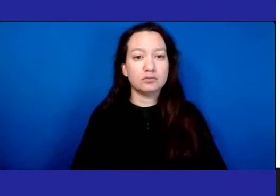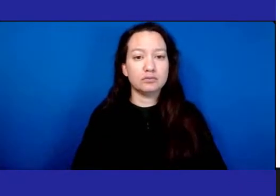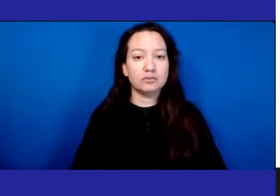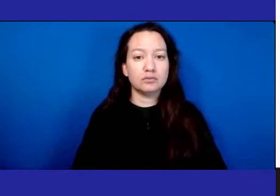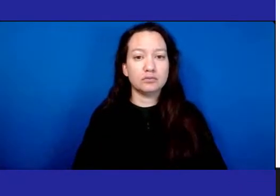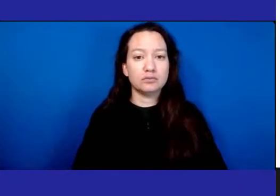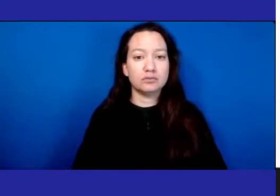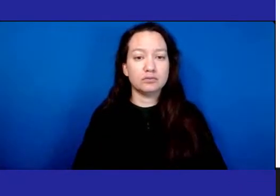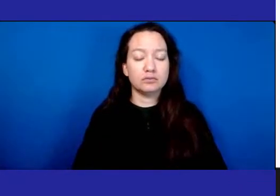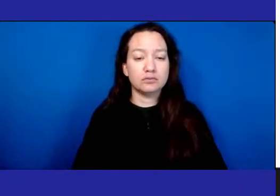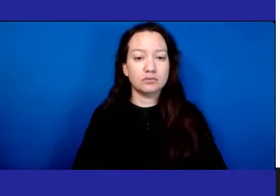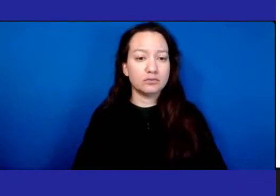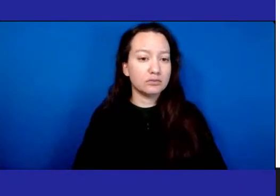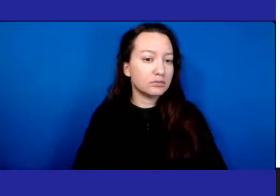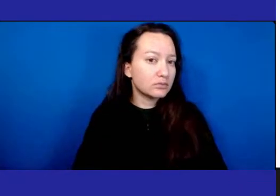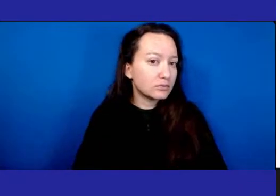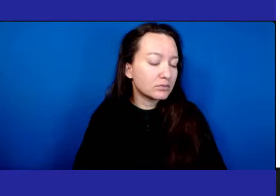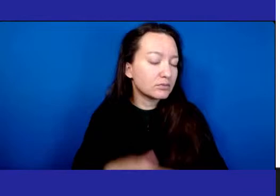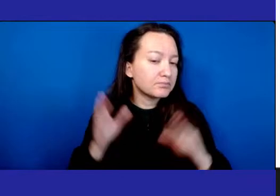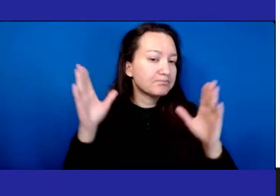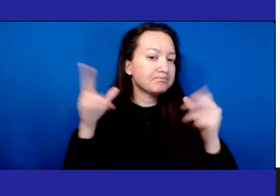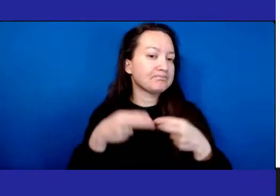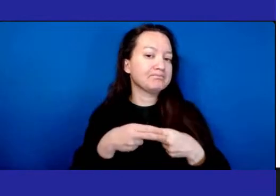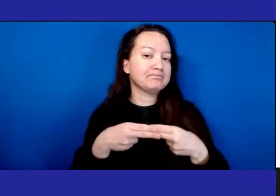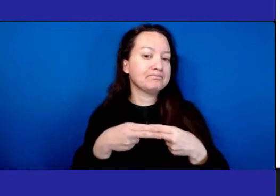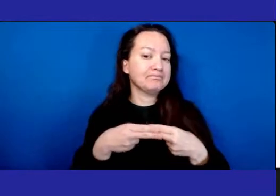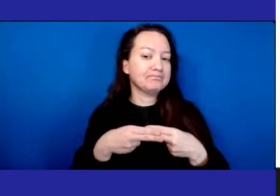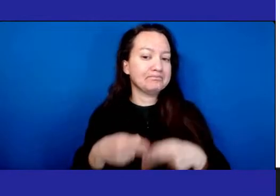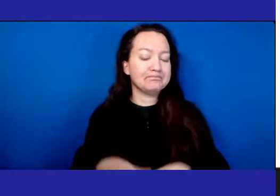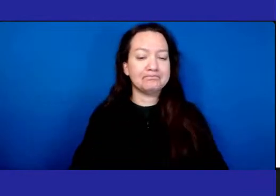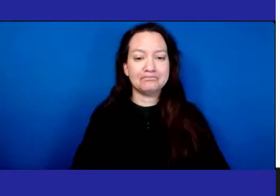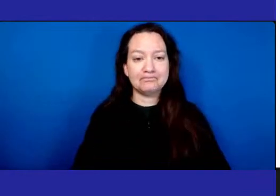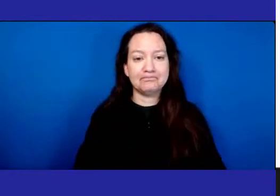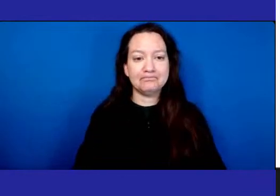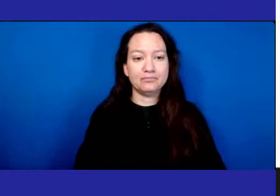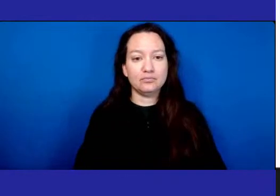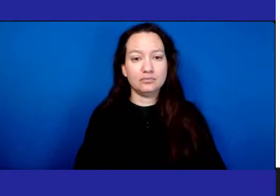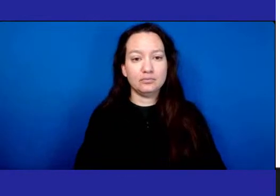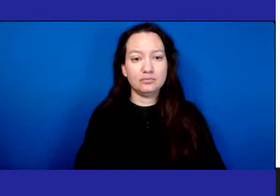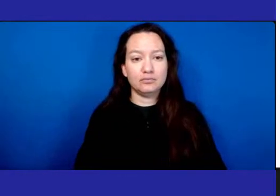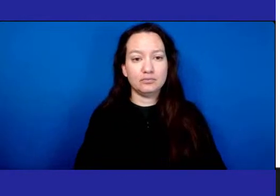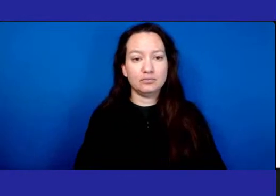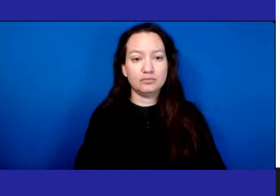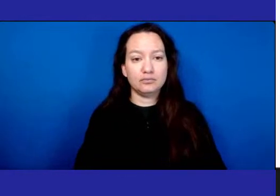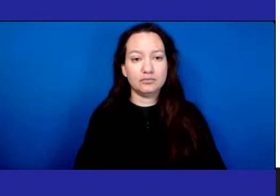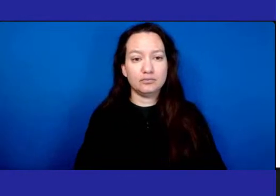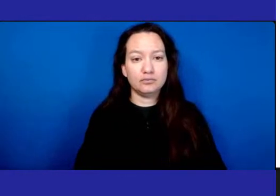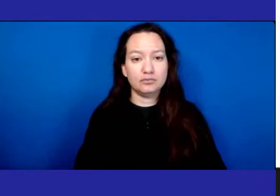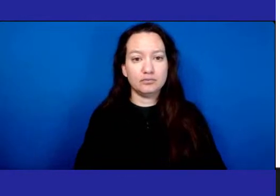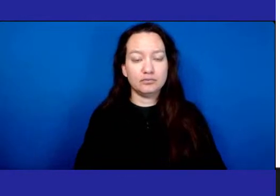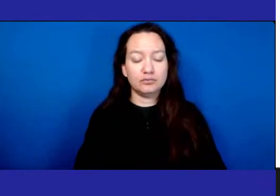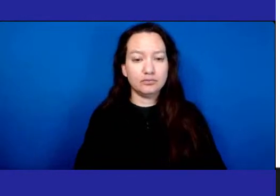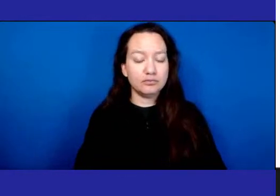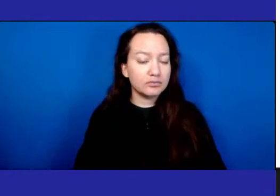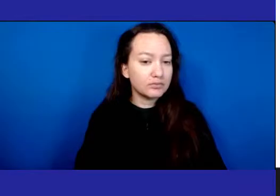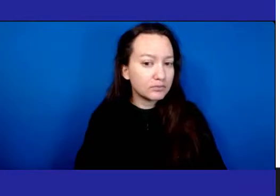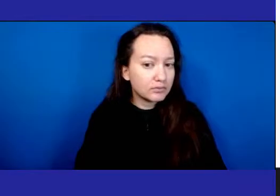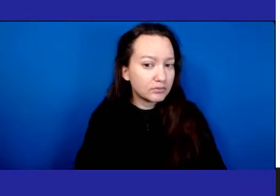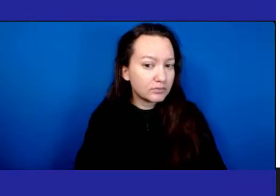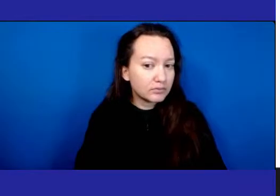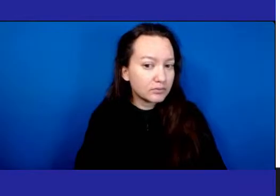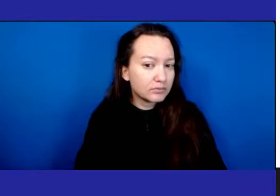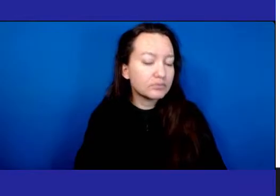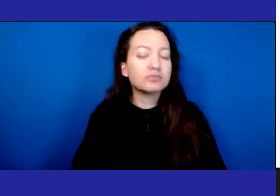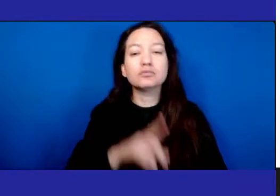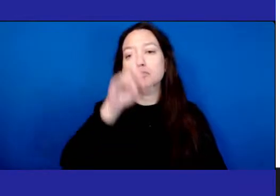Can I please have the next slide? Whoever. Thank you. Almost done. The strategic impact